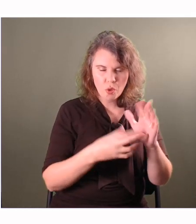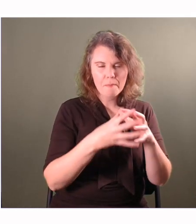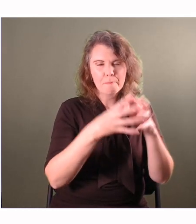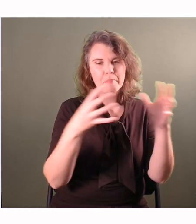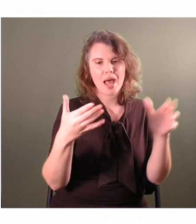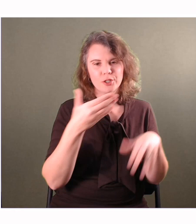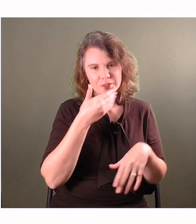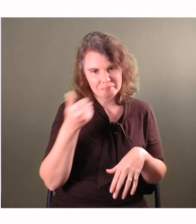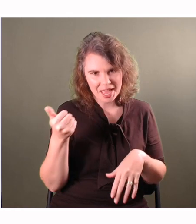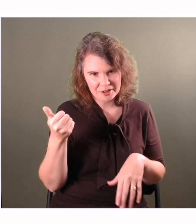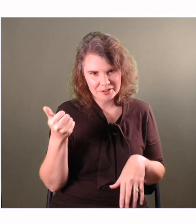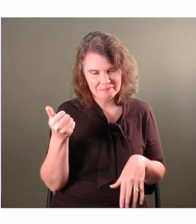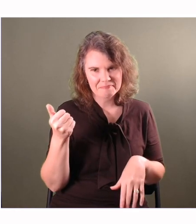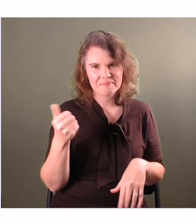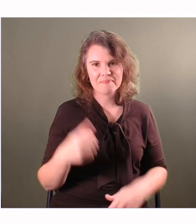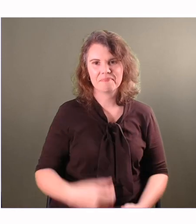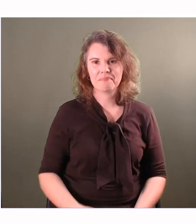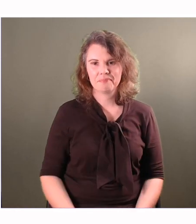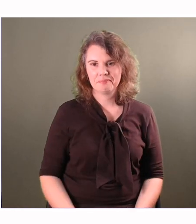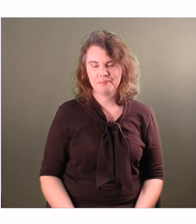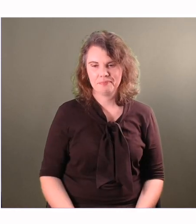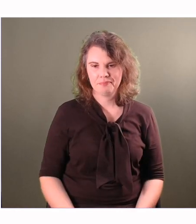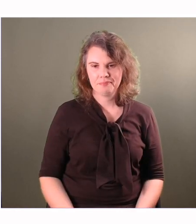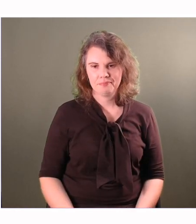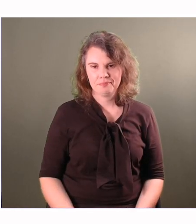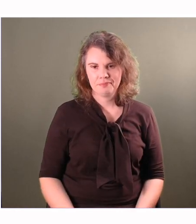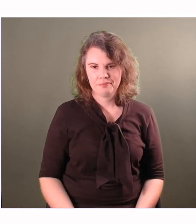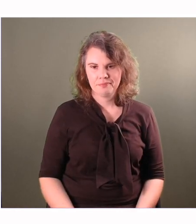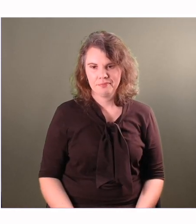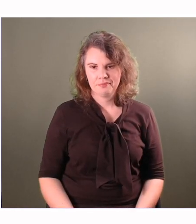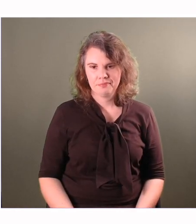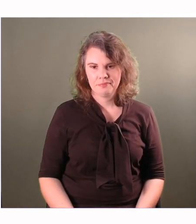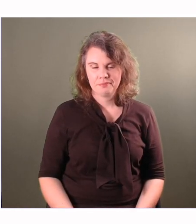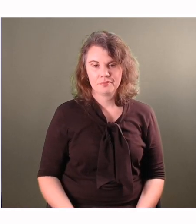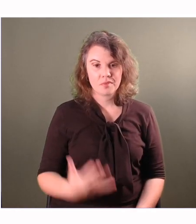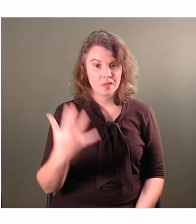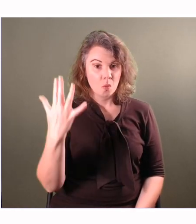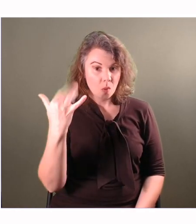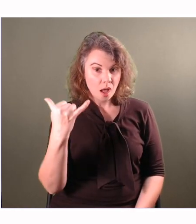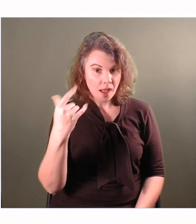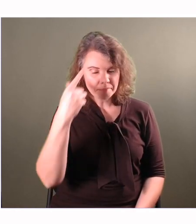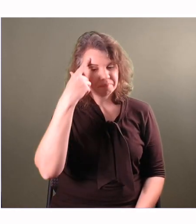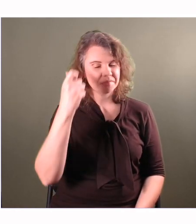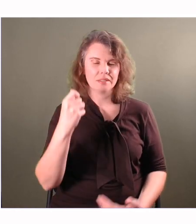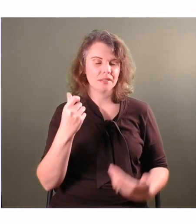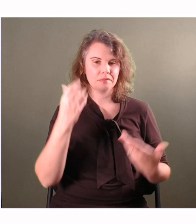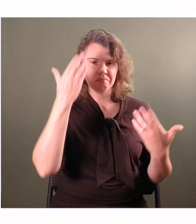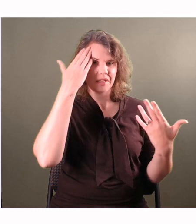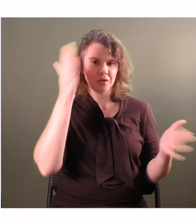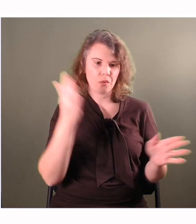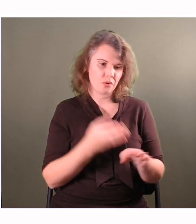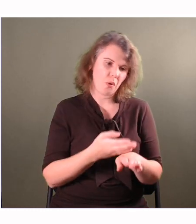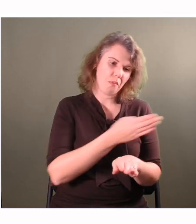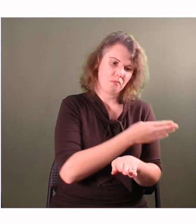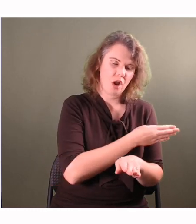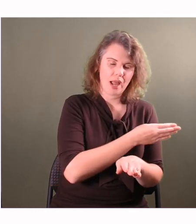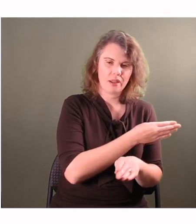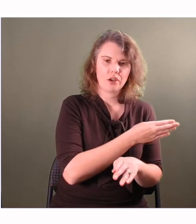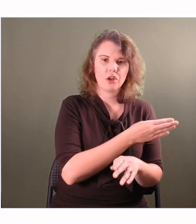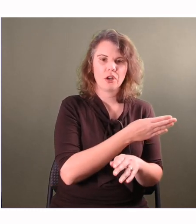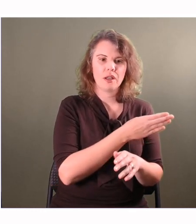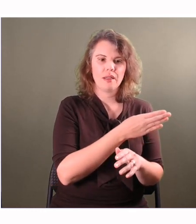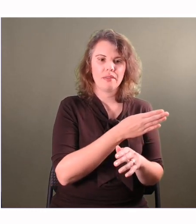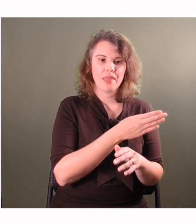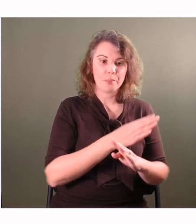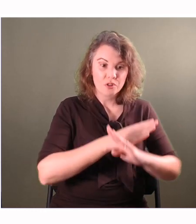better. Why? Because they don't have prior learning that enables them